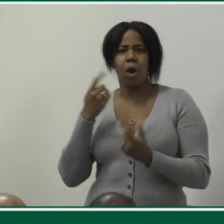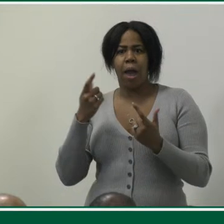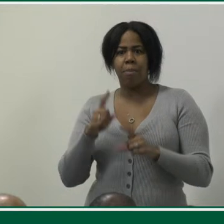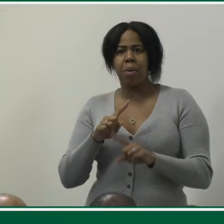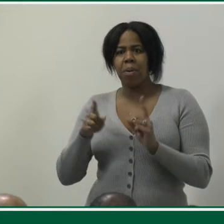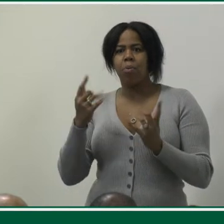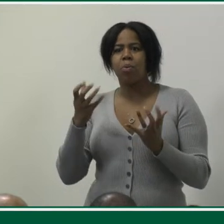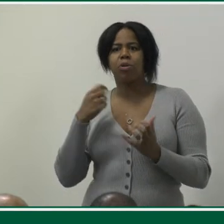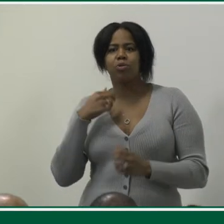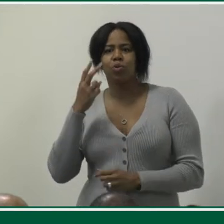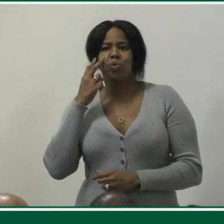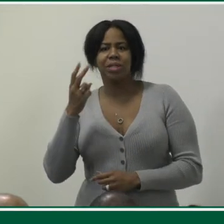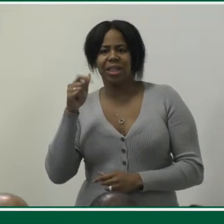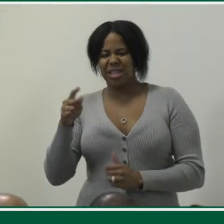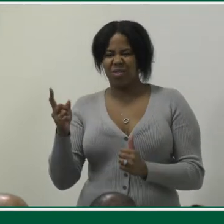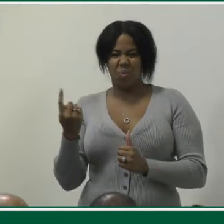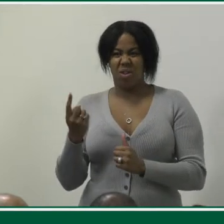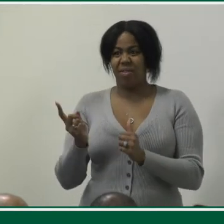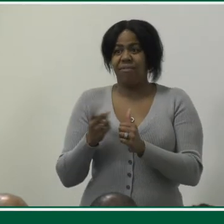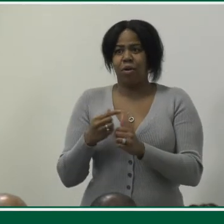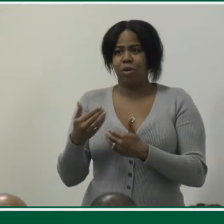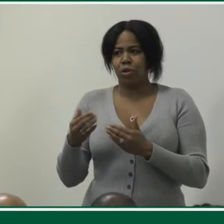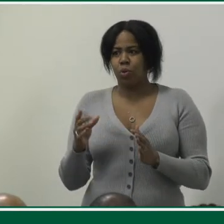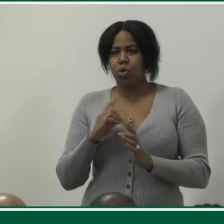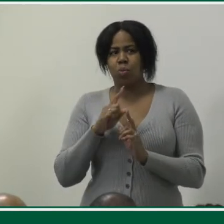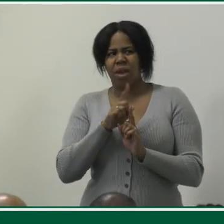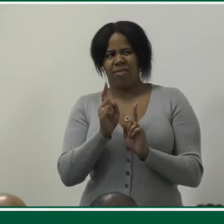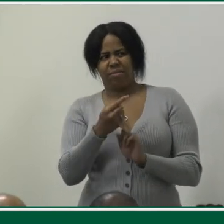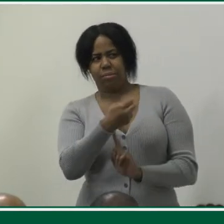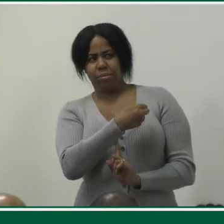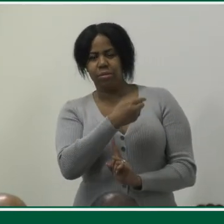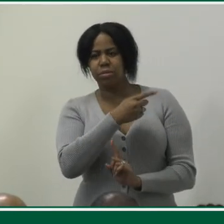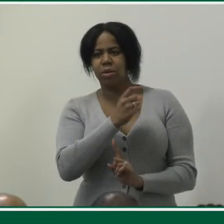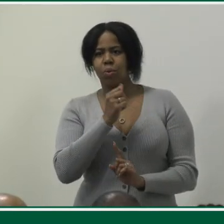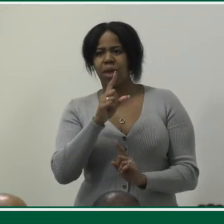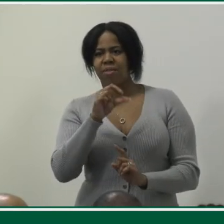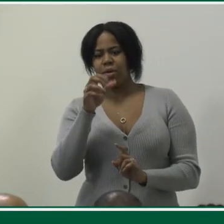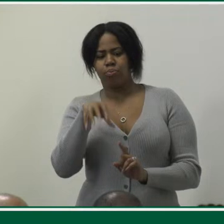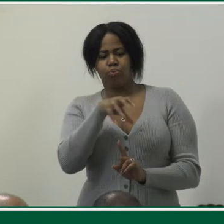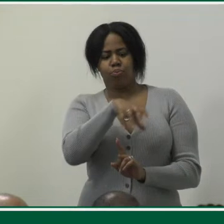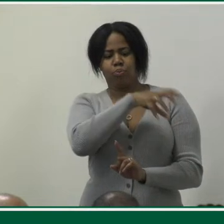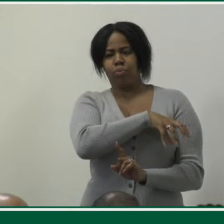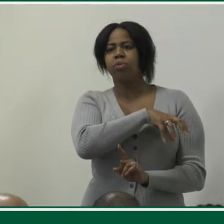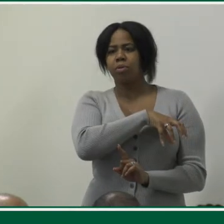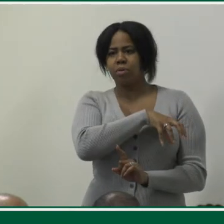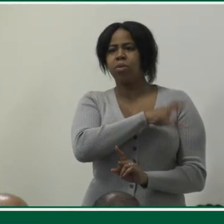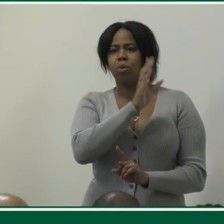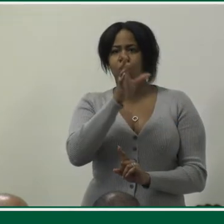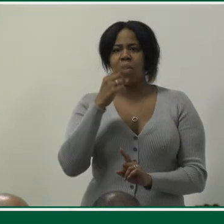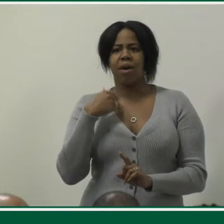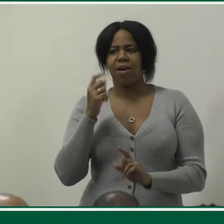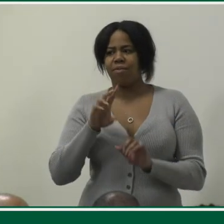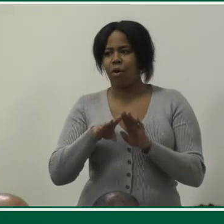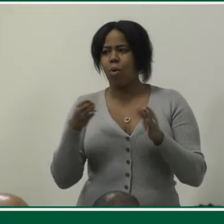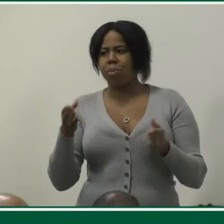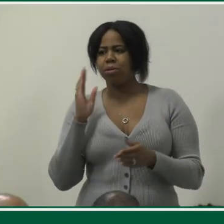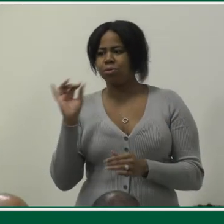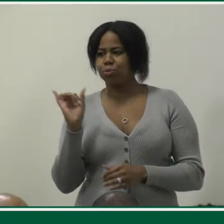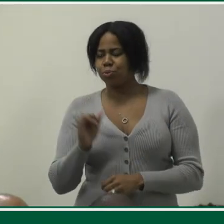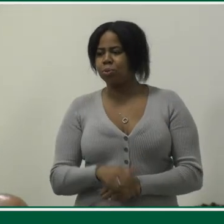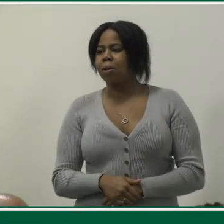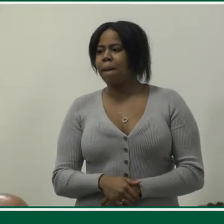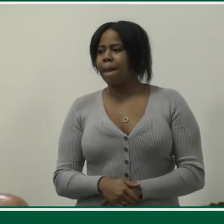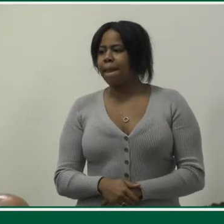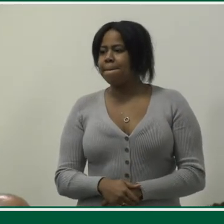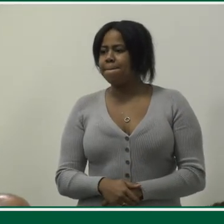see. This is one of the first rooms around the corner, and around the corner from here are some additional spaces, and I'll tell you a little bit about